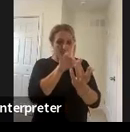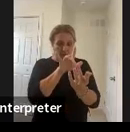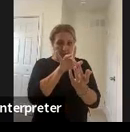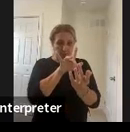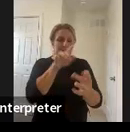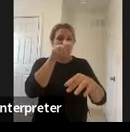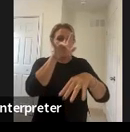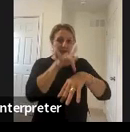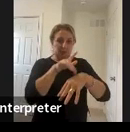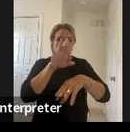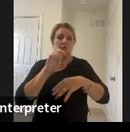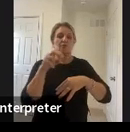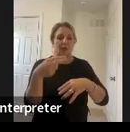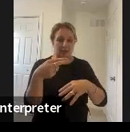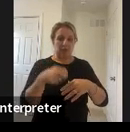rash.